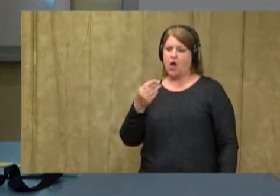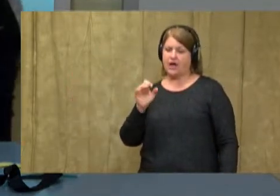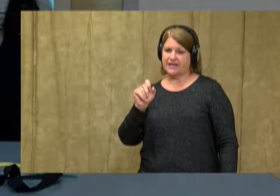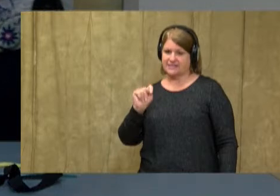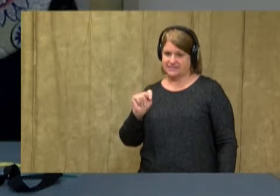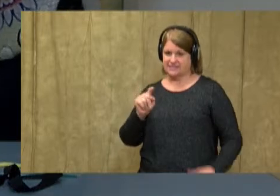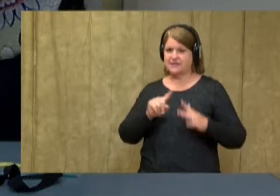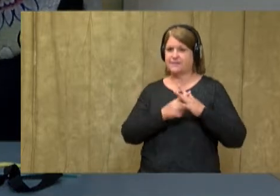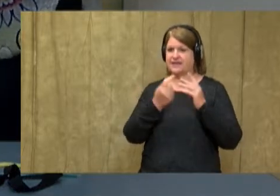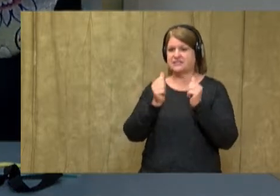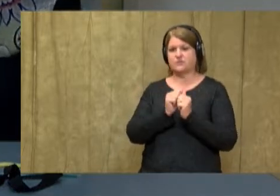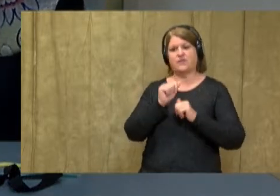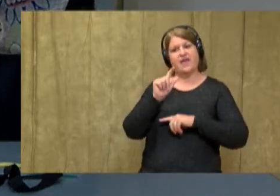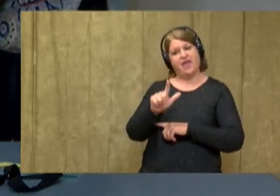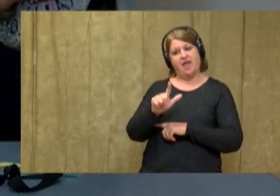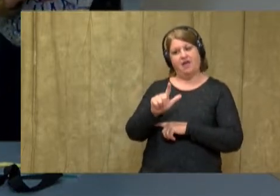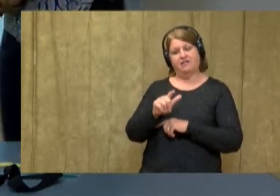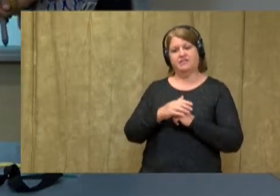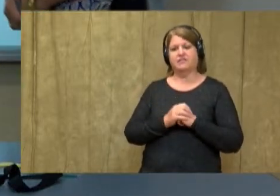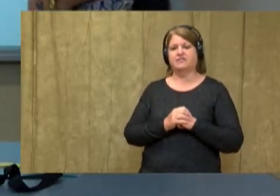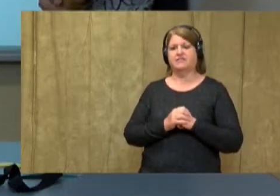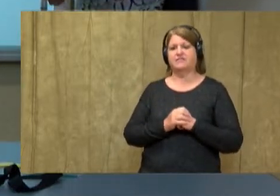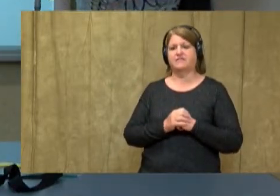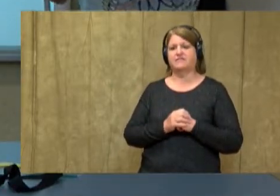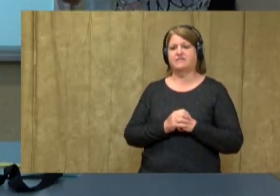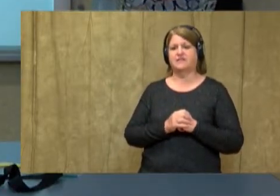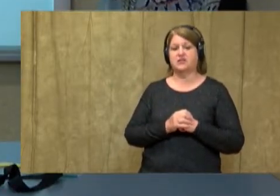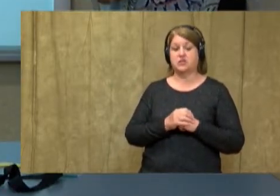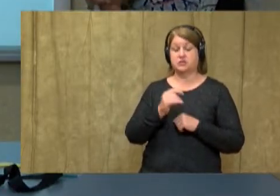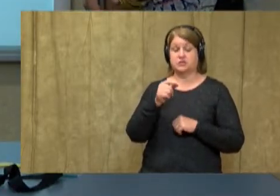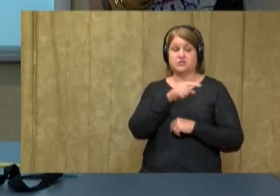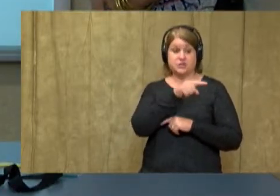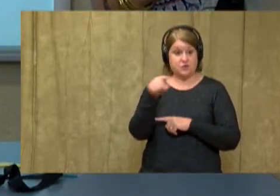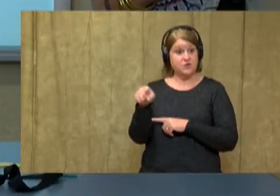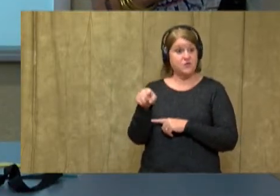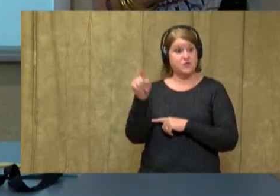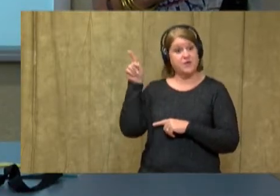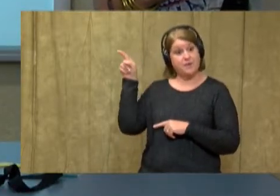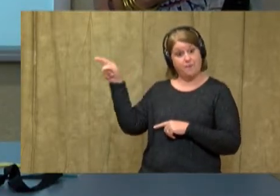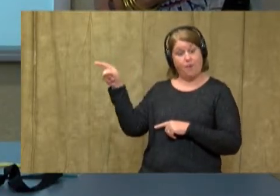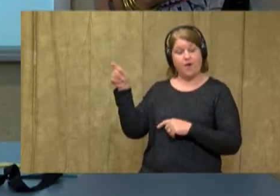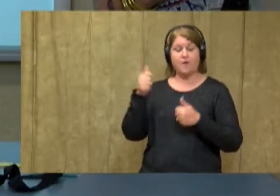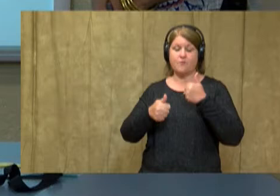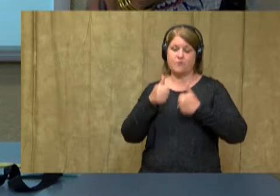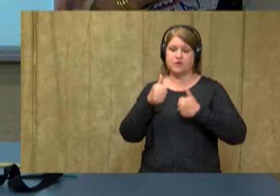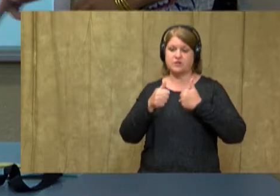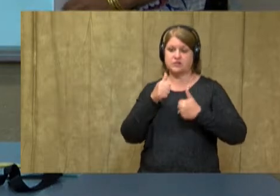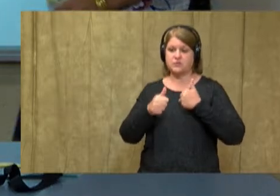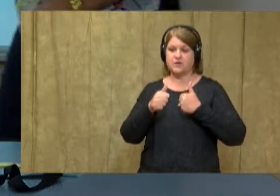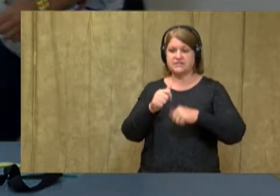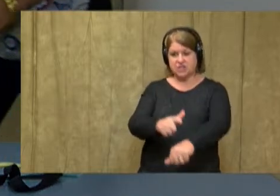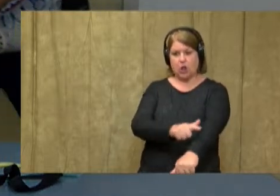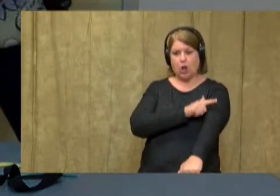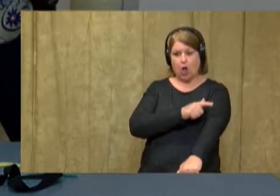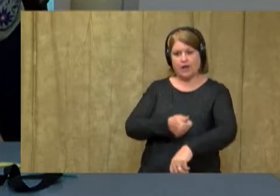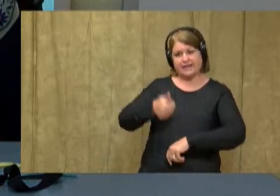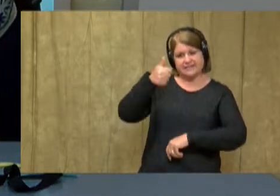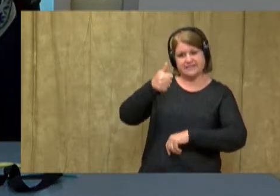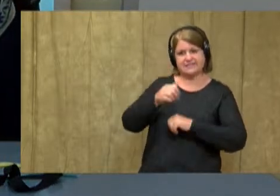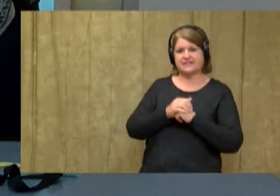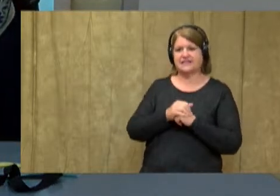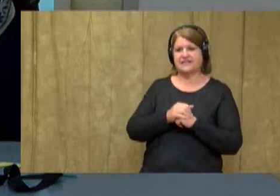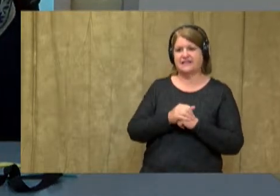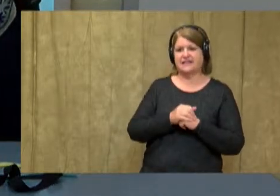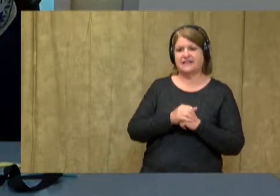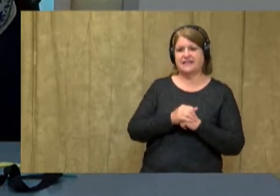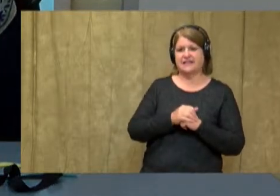with the L, so we're going to draw a line to the longest. You can go ahead and point to the longest. I'm going